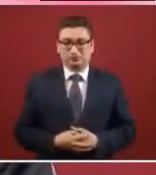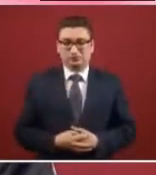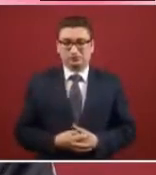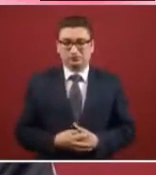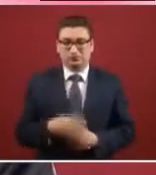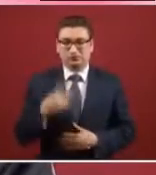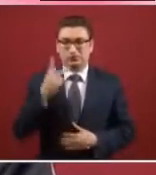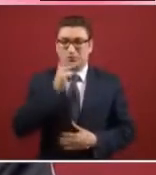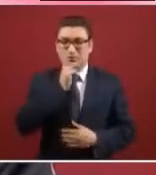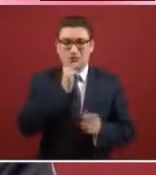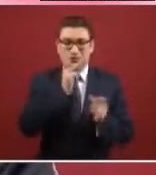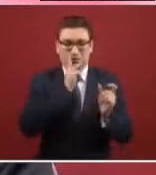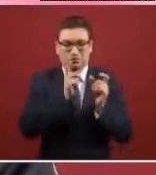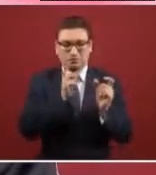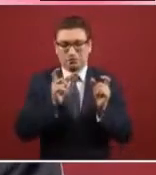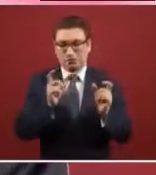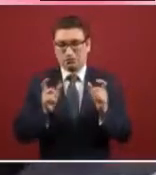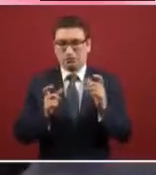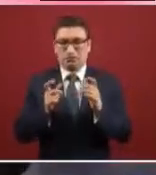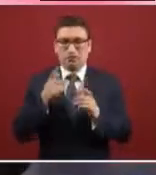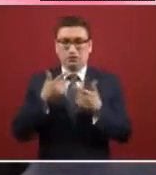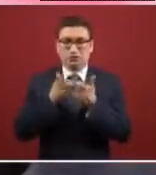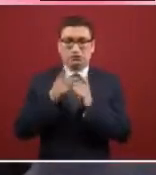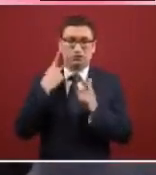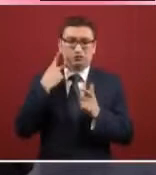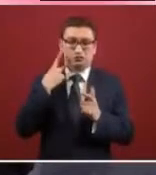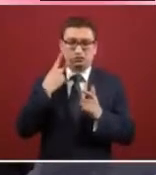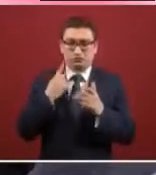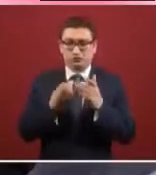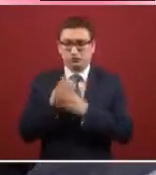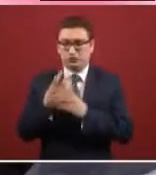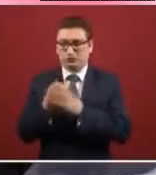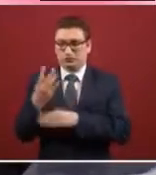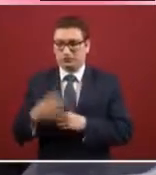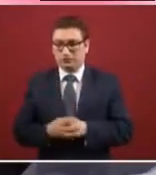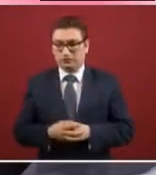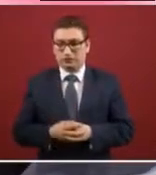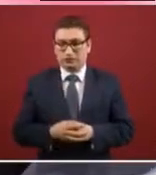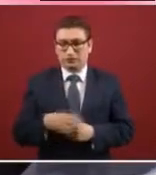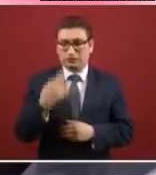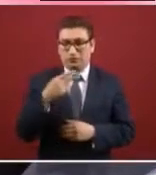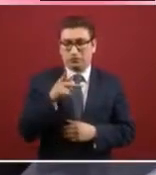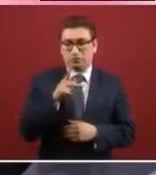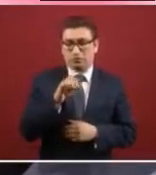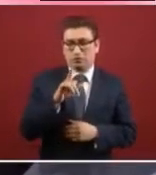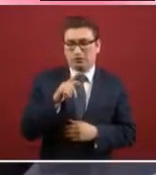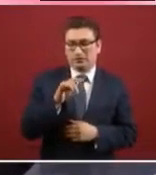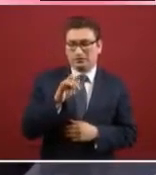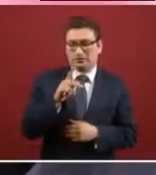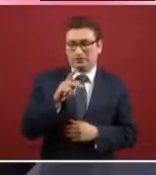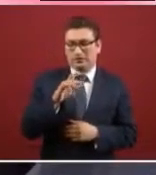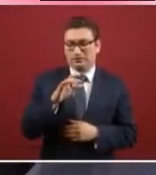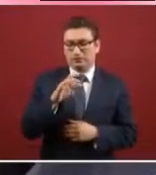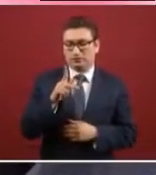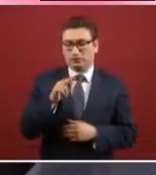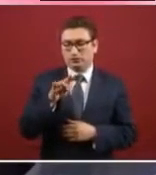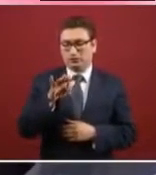lenguaje, new language, políticas públicas, public politics,